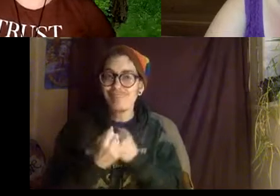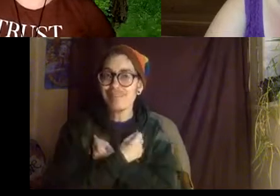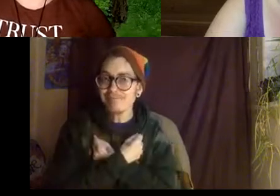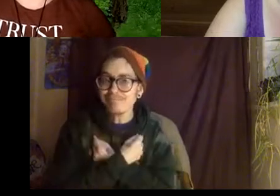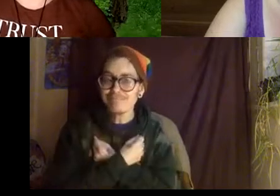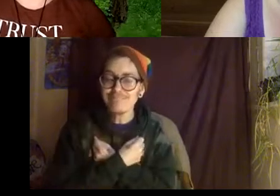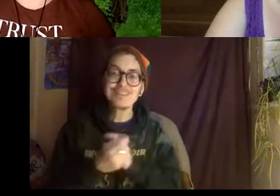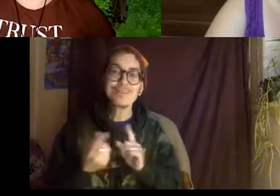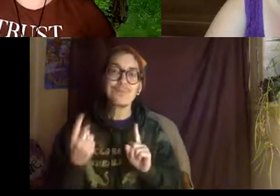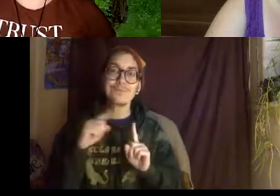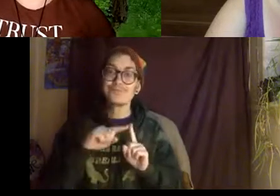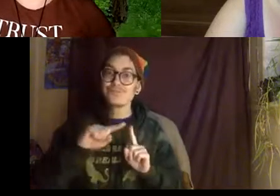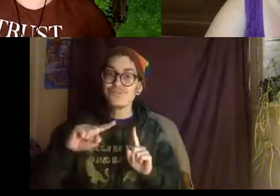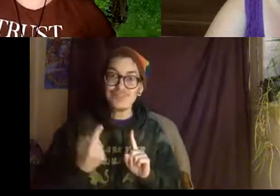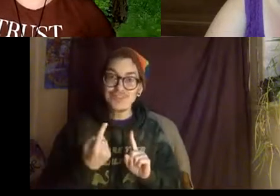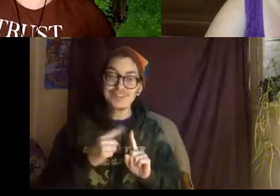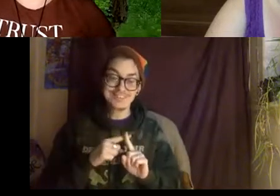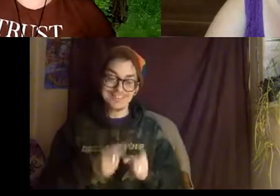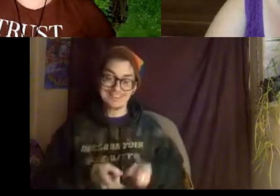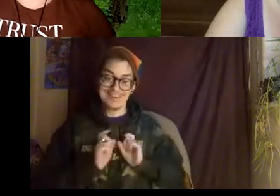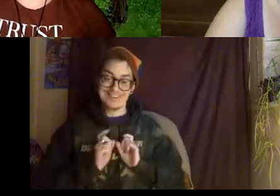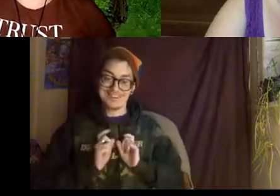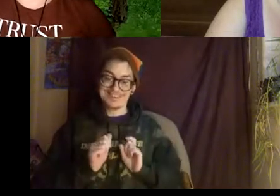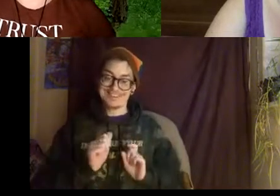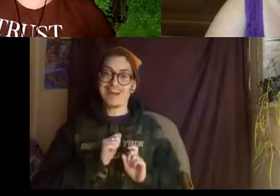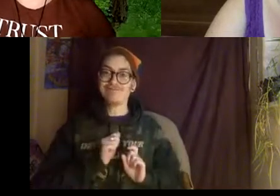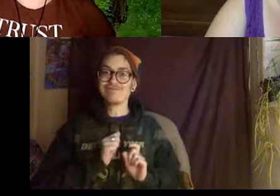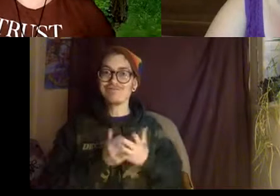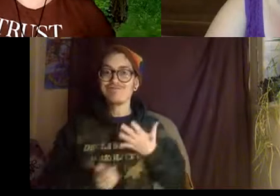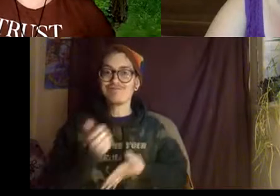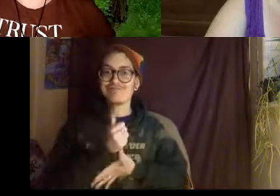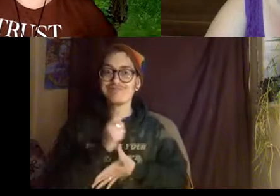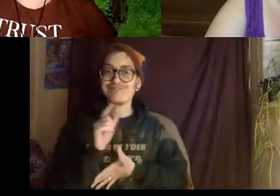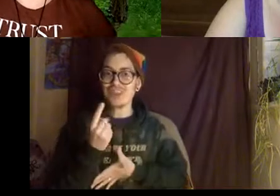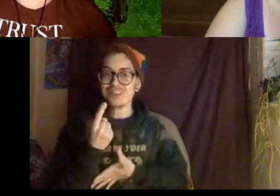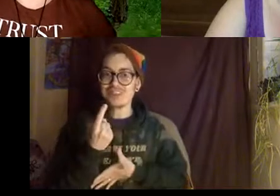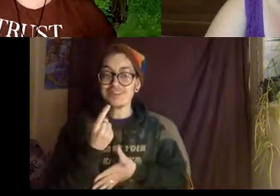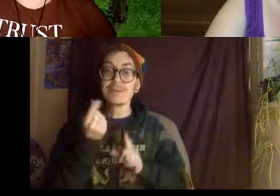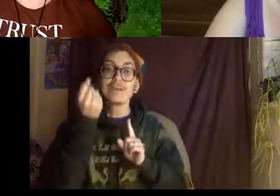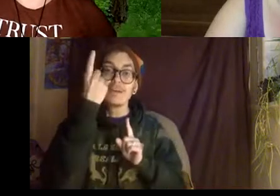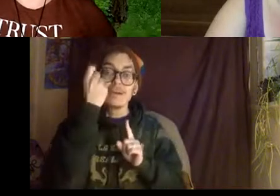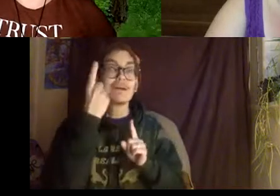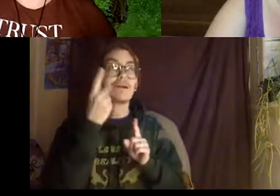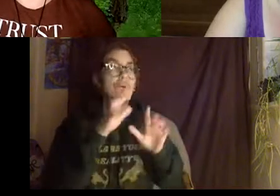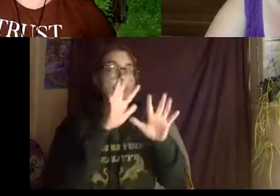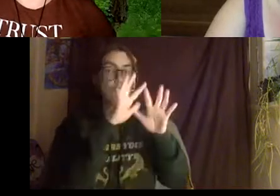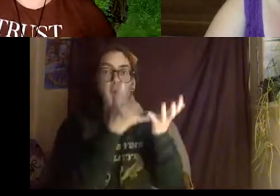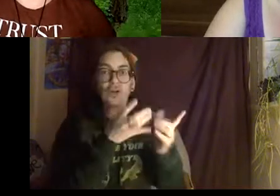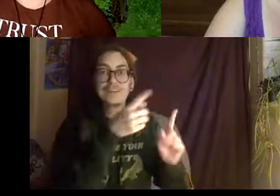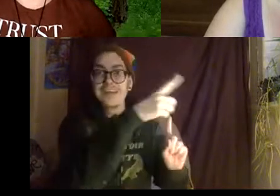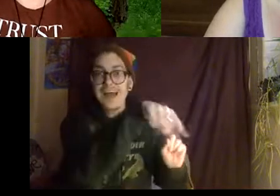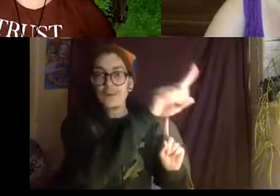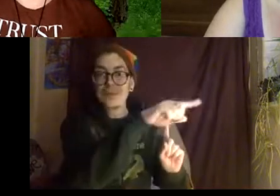day. And that includes love. But first, we have to give self-love.